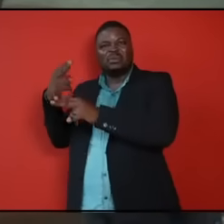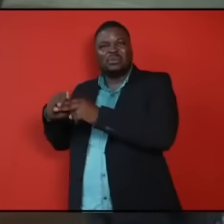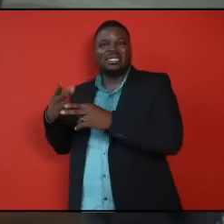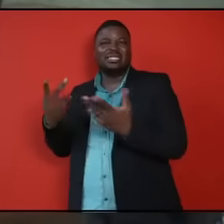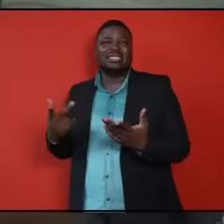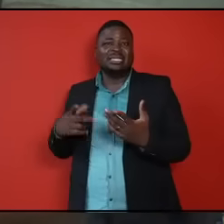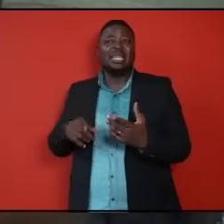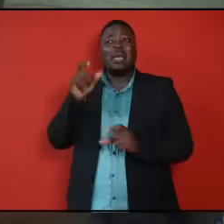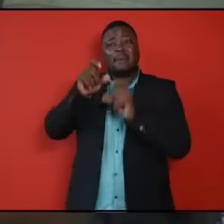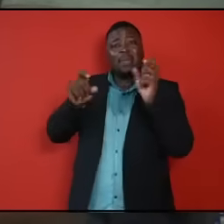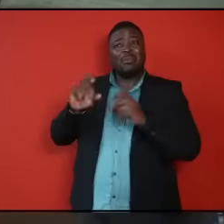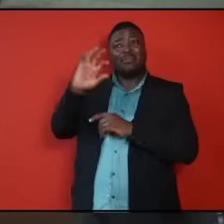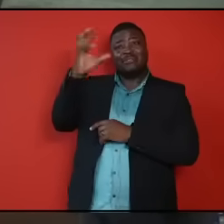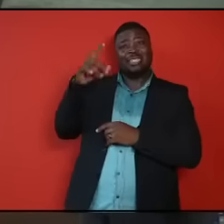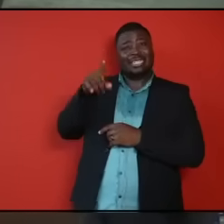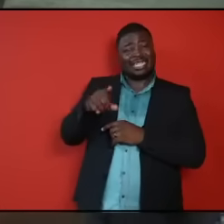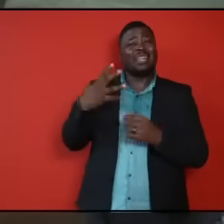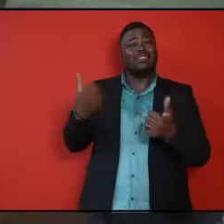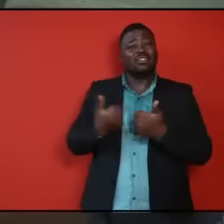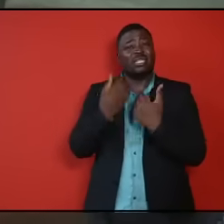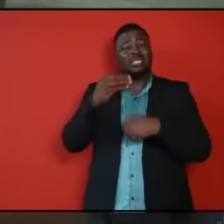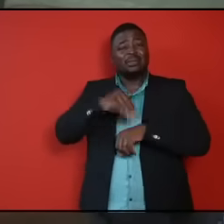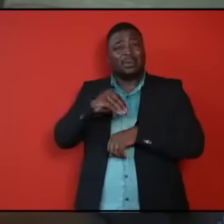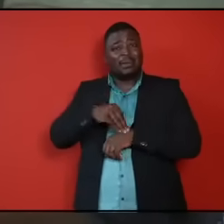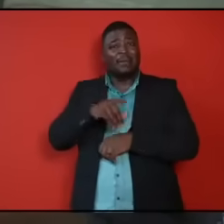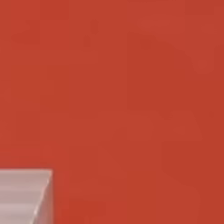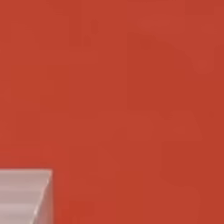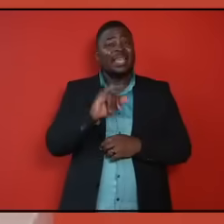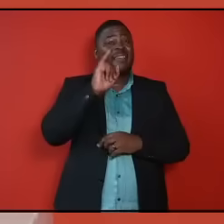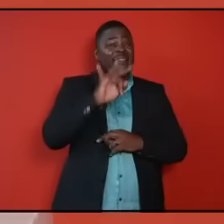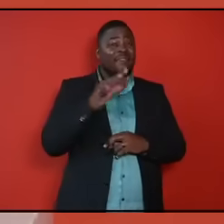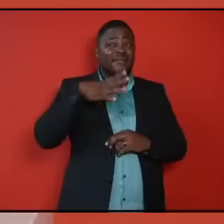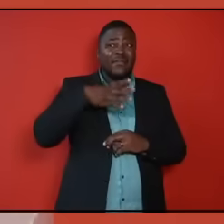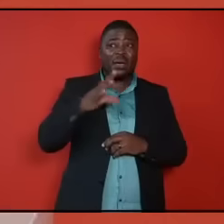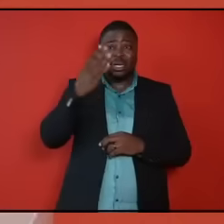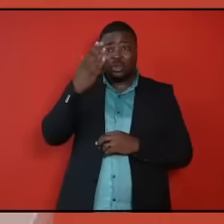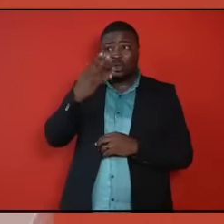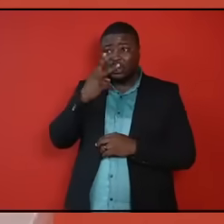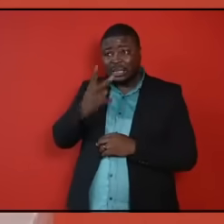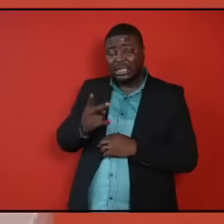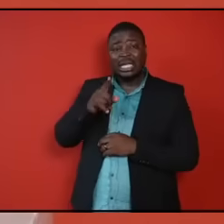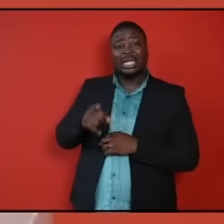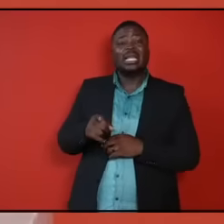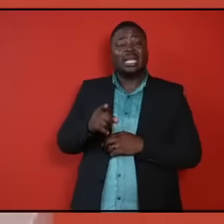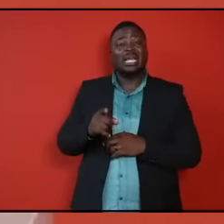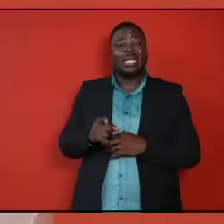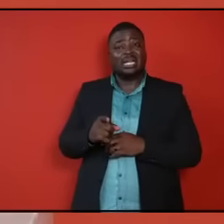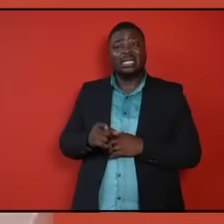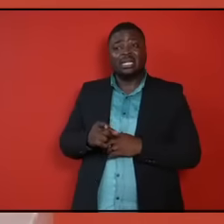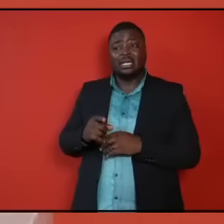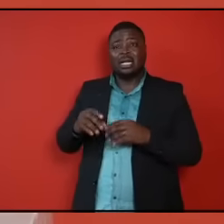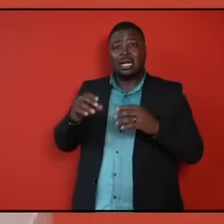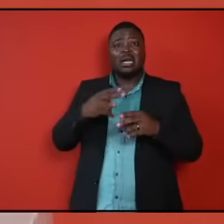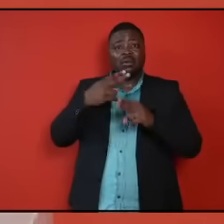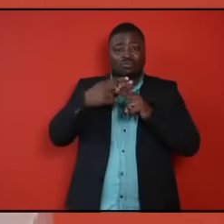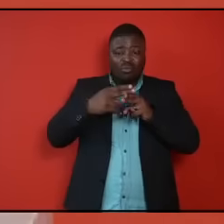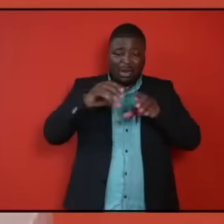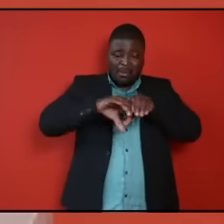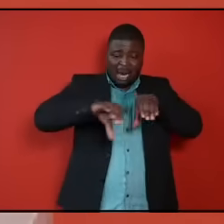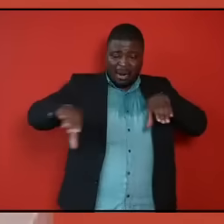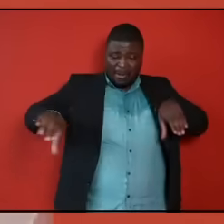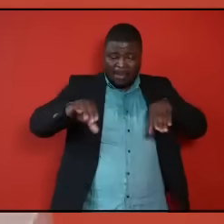Mangaung. If you think a sewer is a joke, you must go and ask the people of Mangaung. They will tell